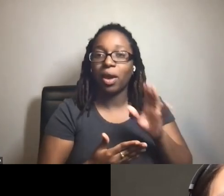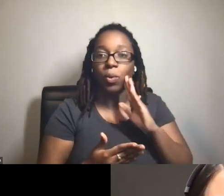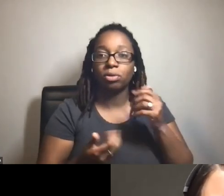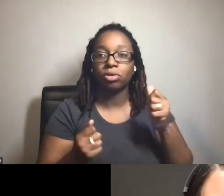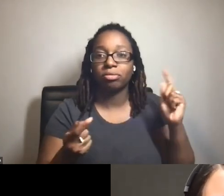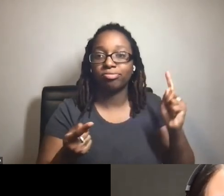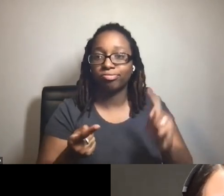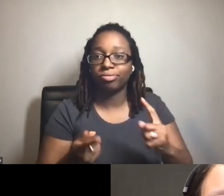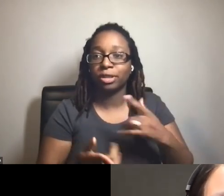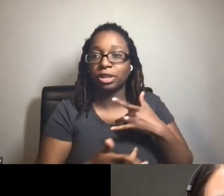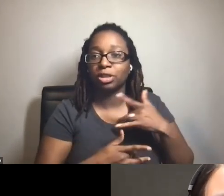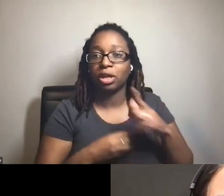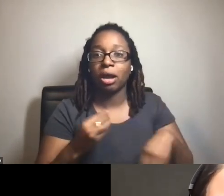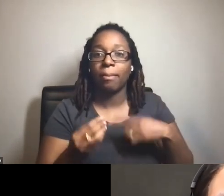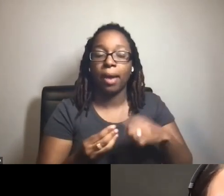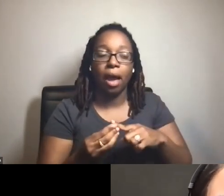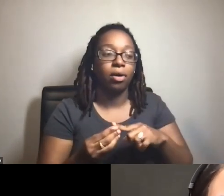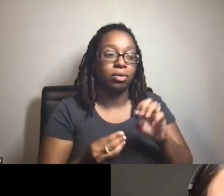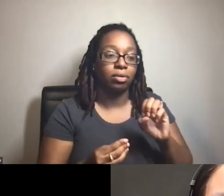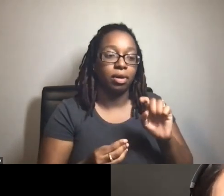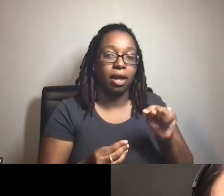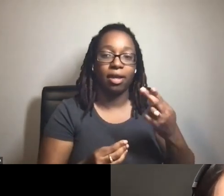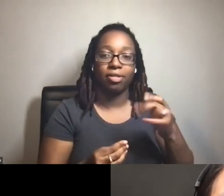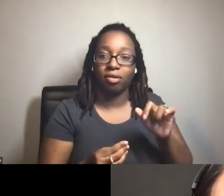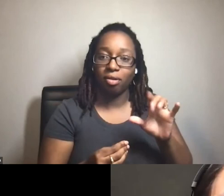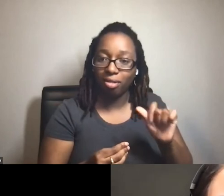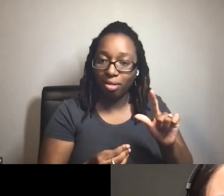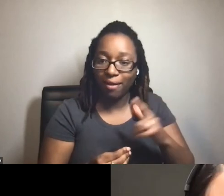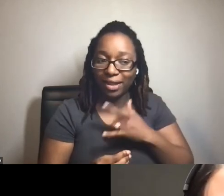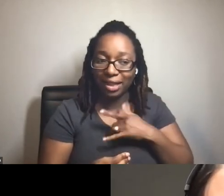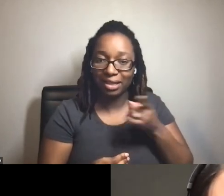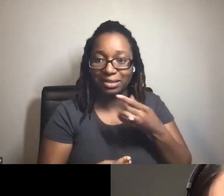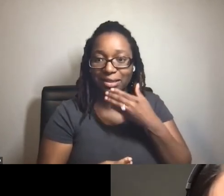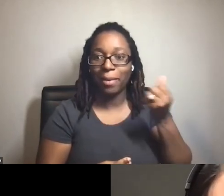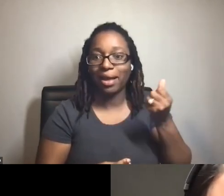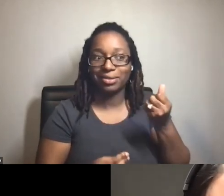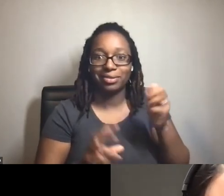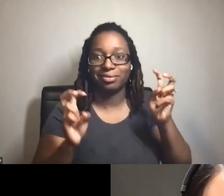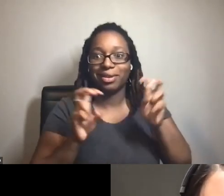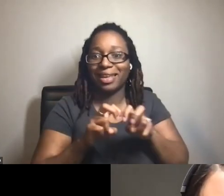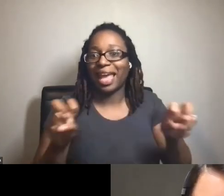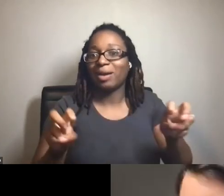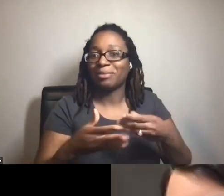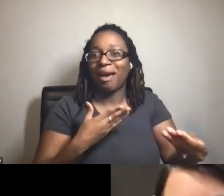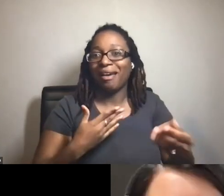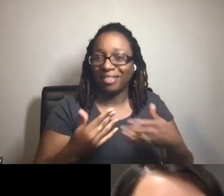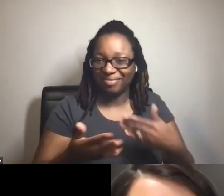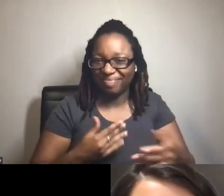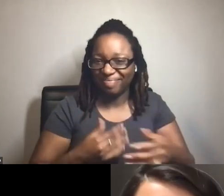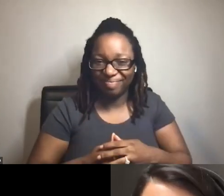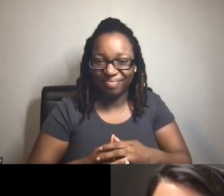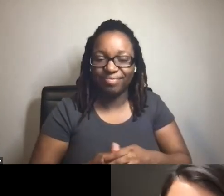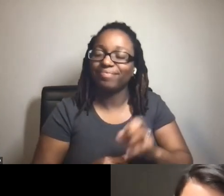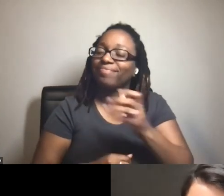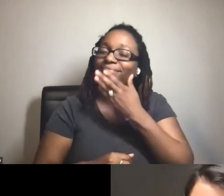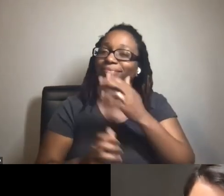the concerns about the ethical implications of, you know, saying that, you know, this is the best couch to buy, for instance. Yeah. Thank you very much. Walker